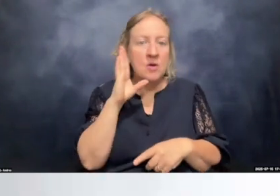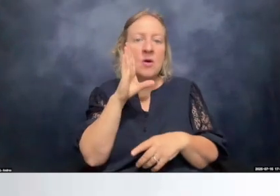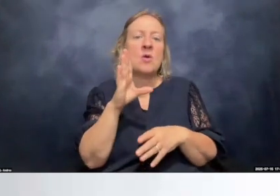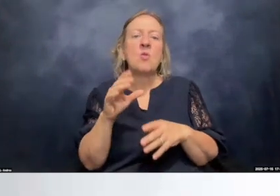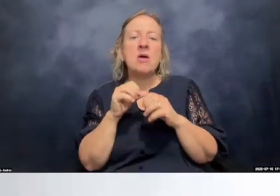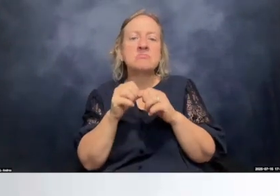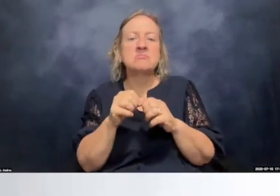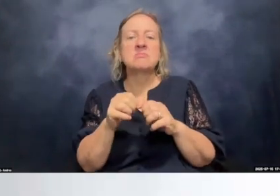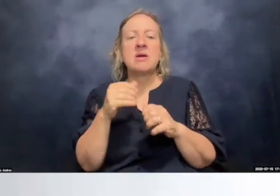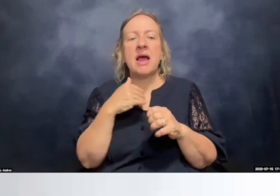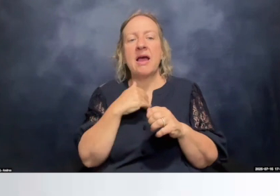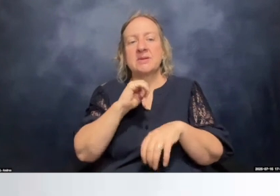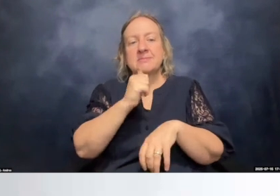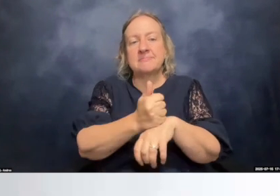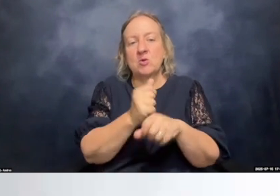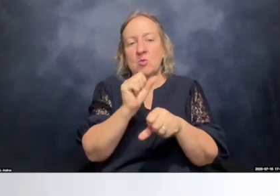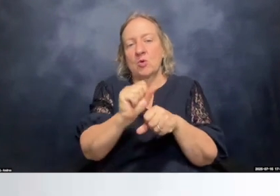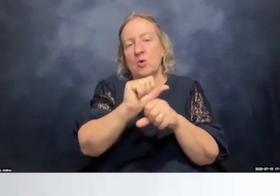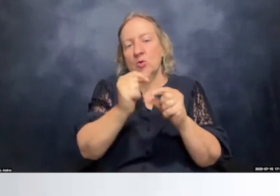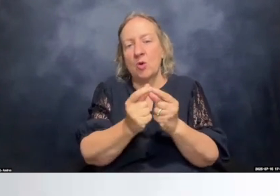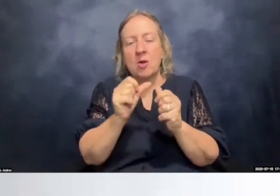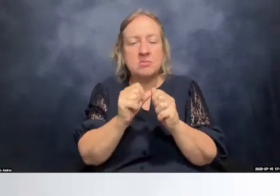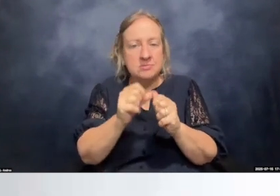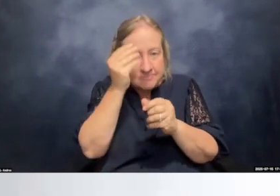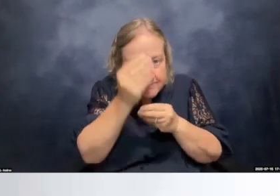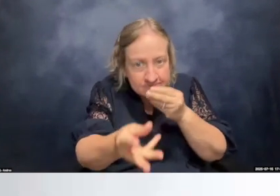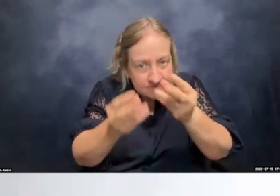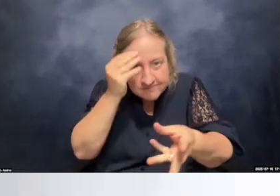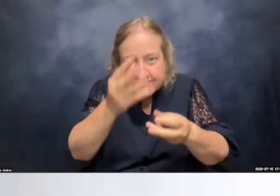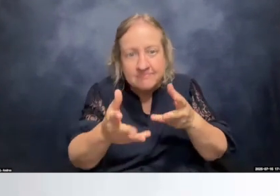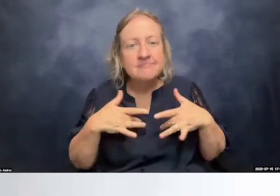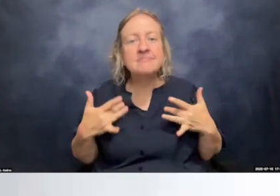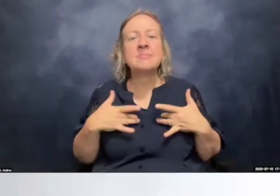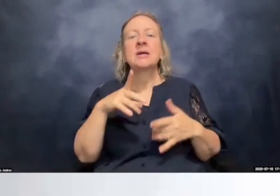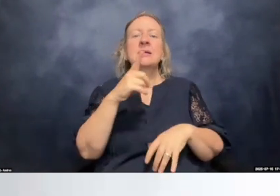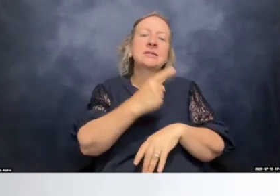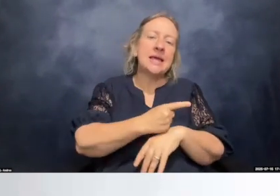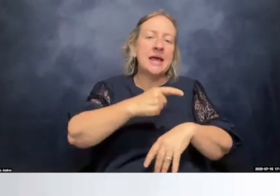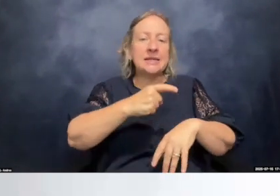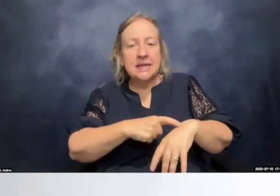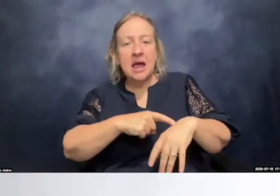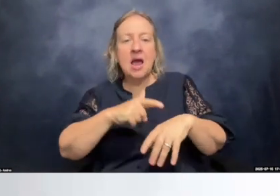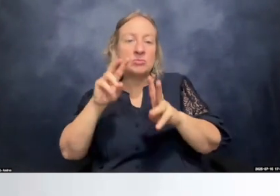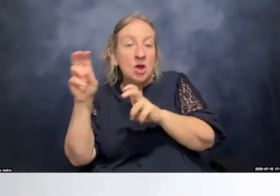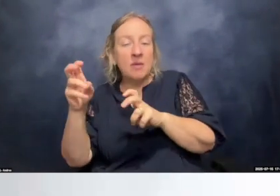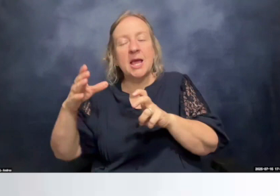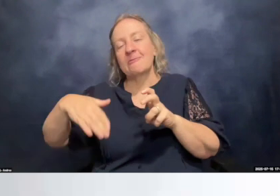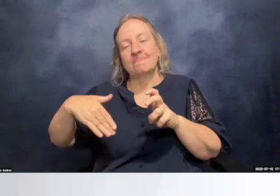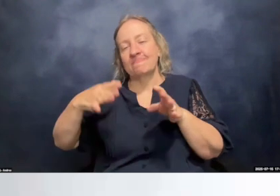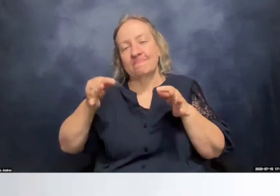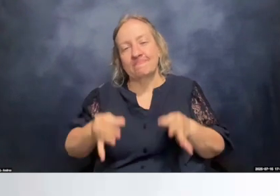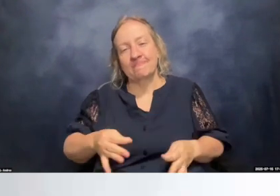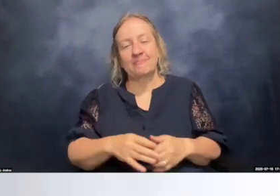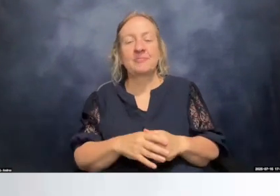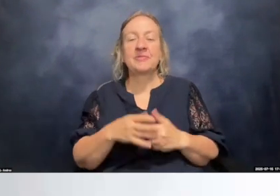to continue engaging with you all. Dates, times, and topics for these work groups are still to be determined. That concludes